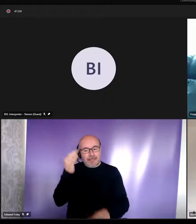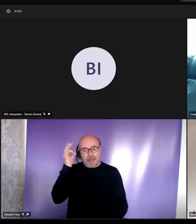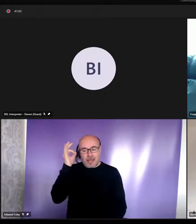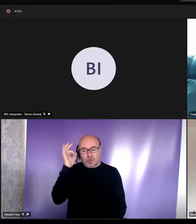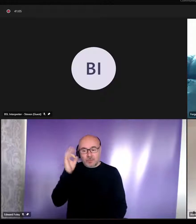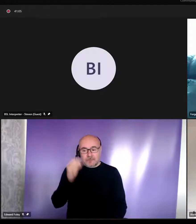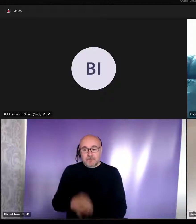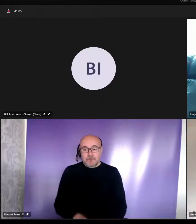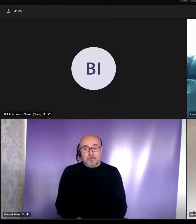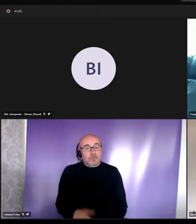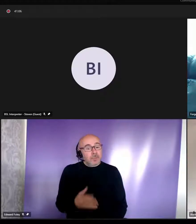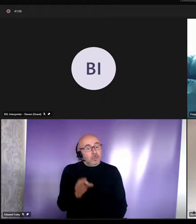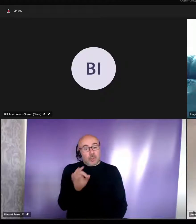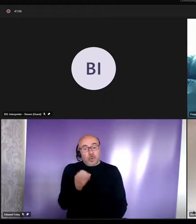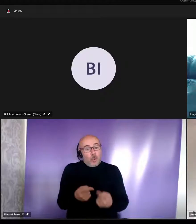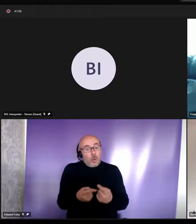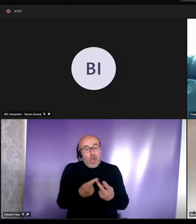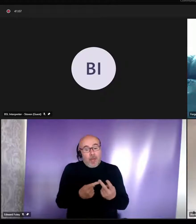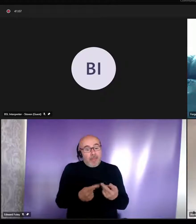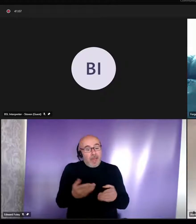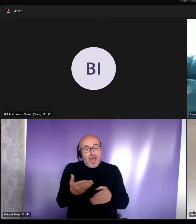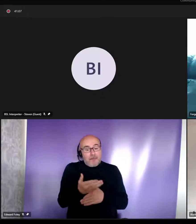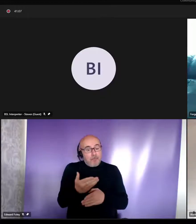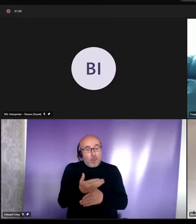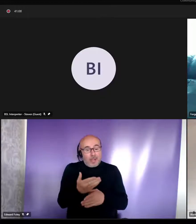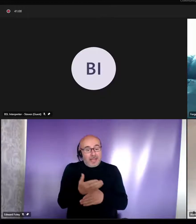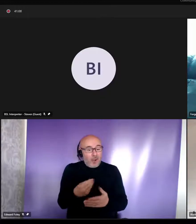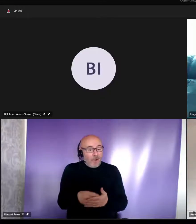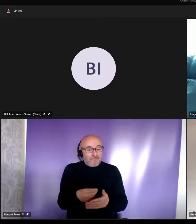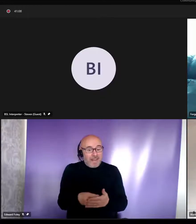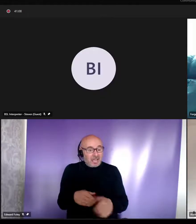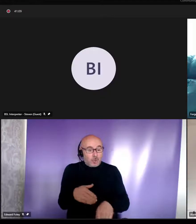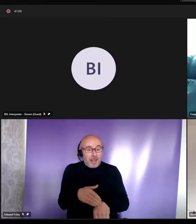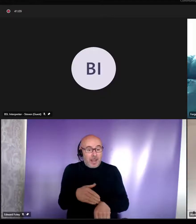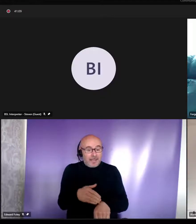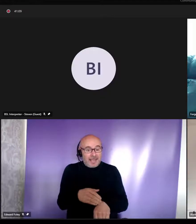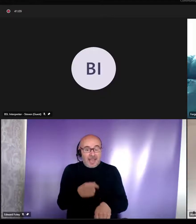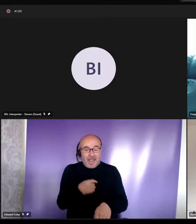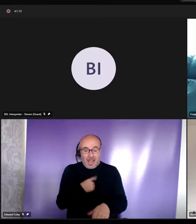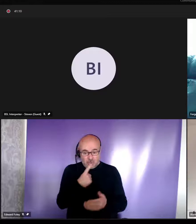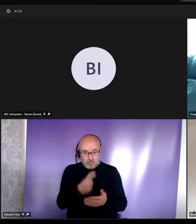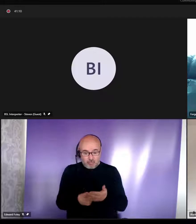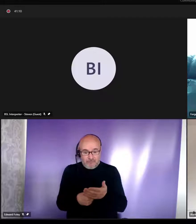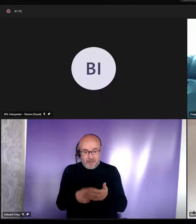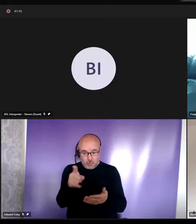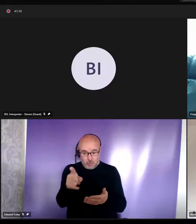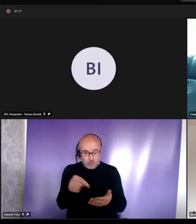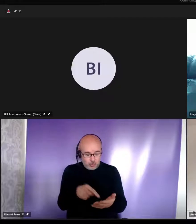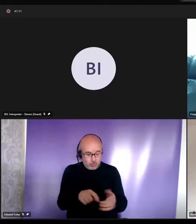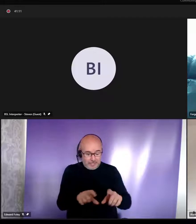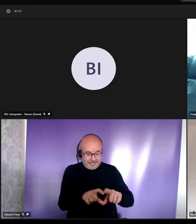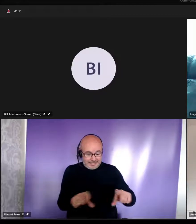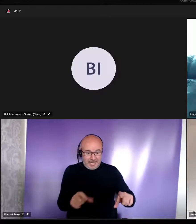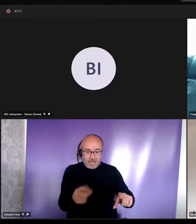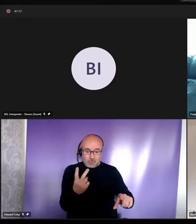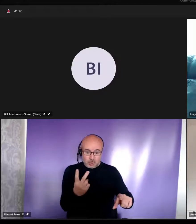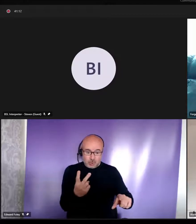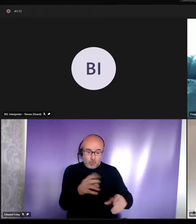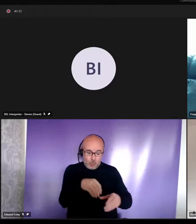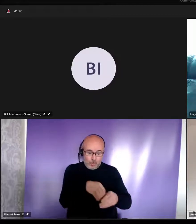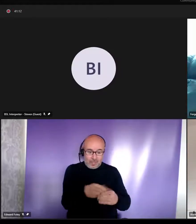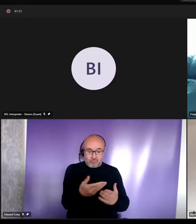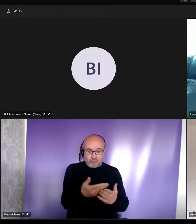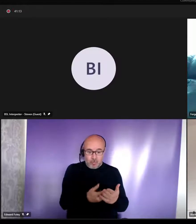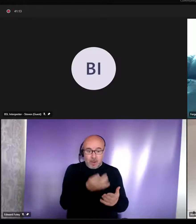There are no other employee or financial implications to note, so I would just refer committee back to section 2 within the report and ask for committee to approve